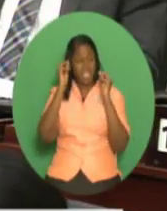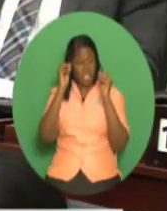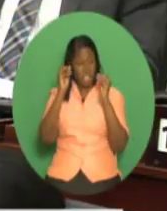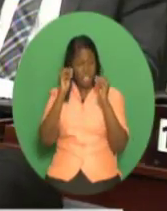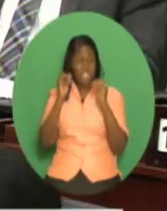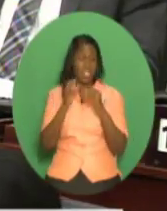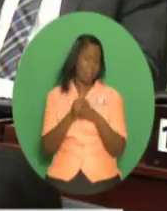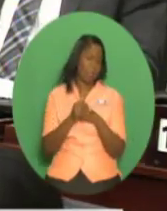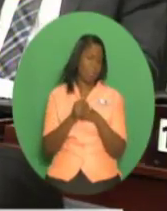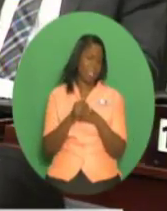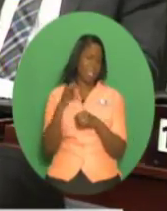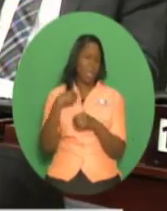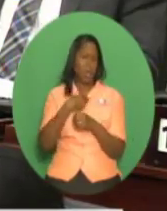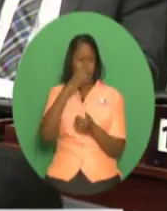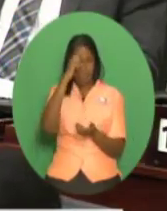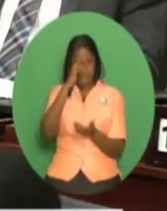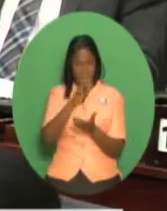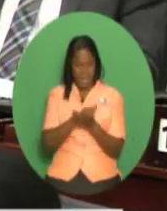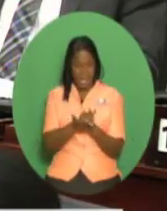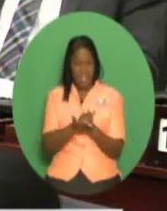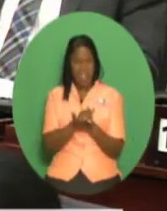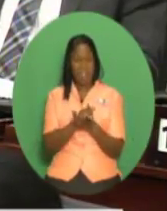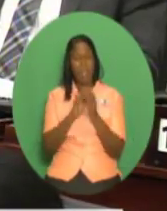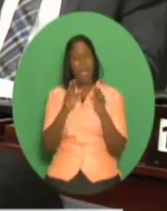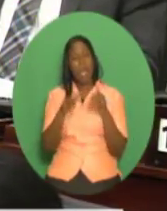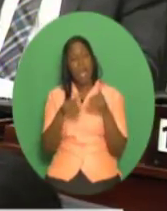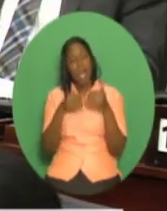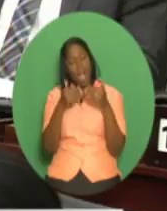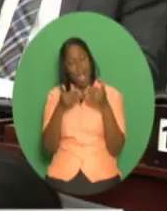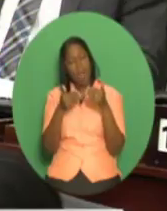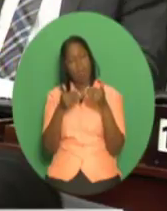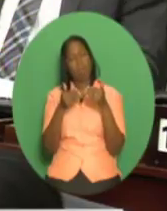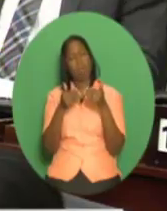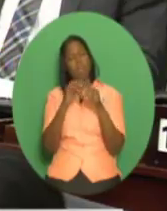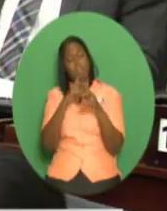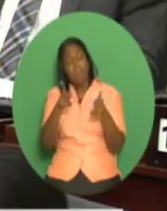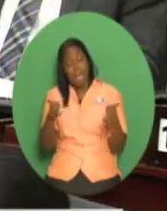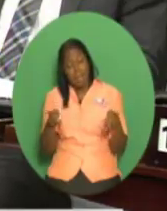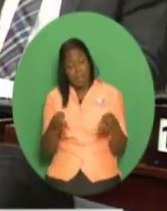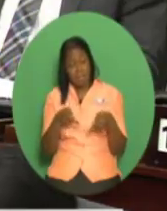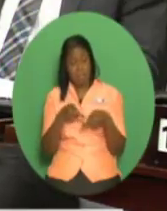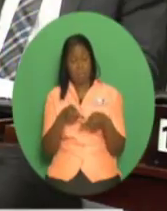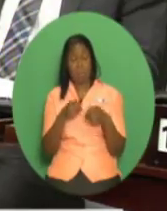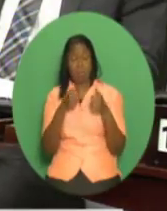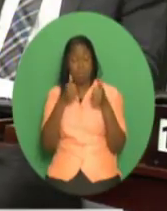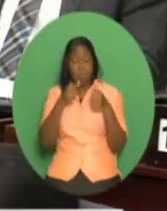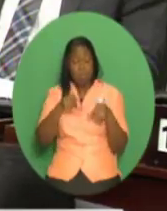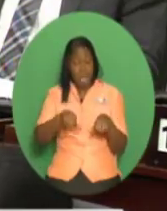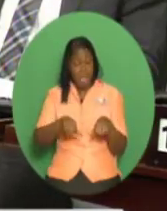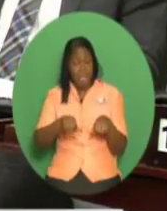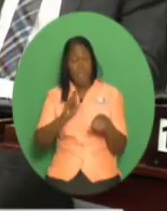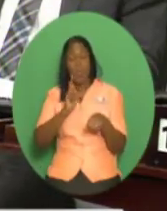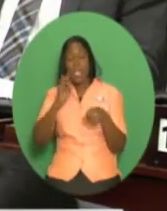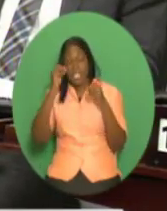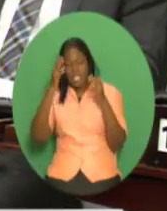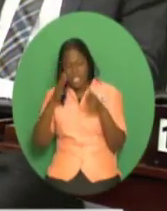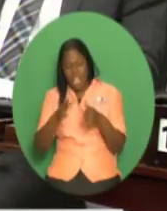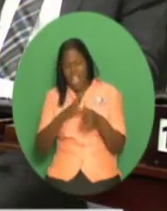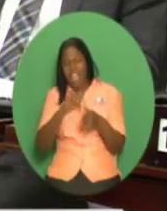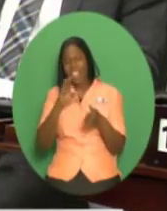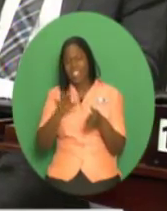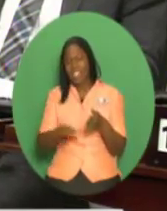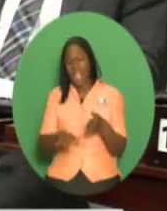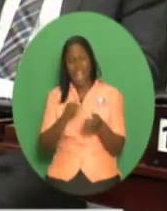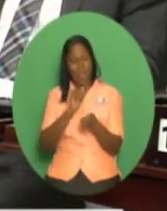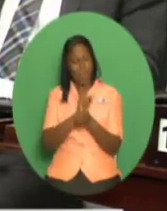belief that the working conditions of the teacher are the learning conditions of the child. And we